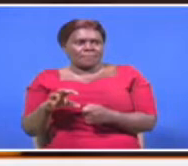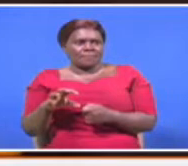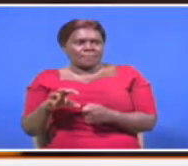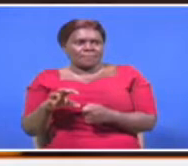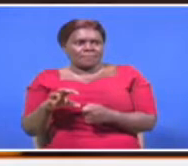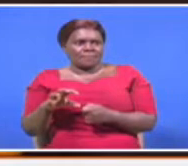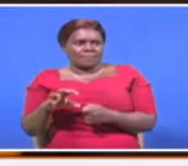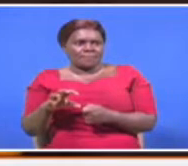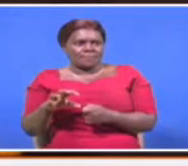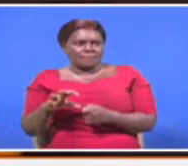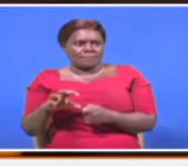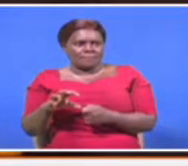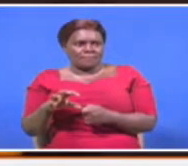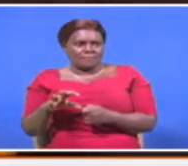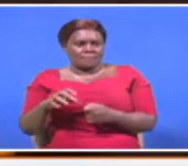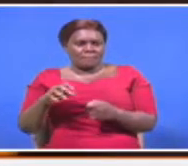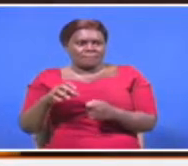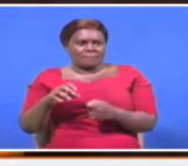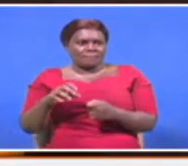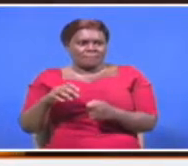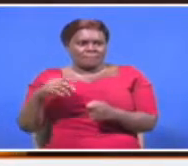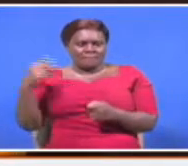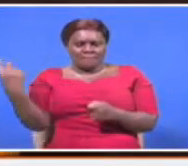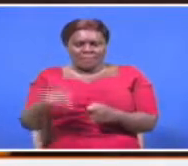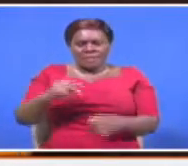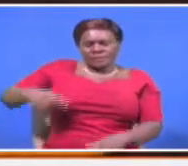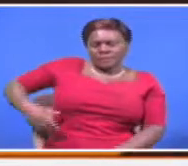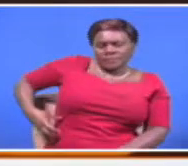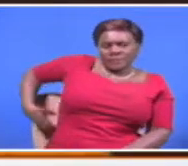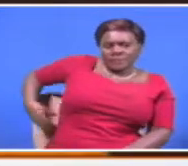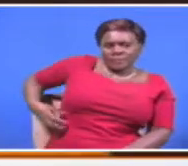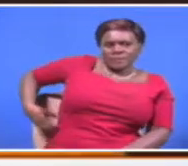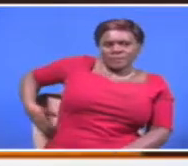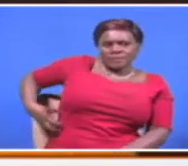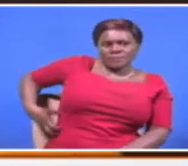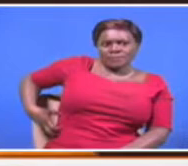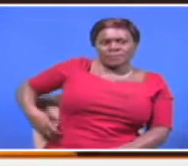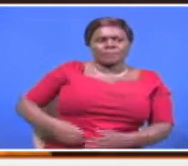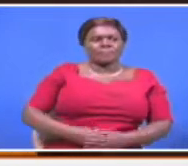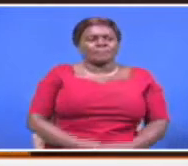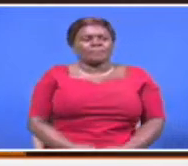Na Brian, na hiyo kunyongwa, walipigwa na hizi ribs.